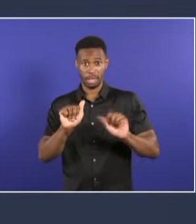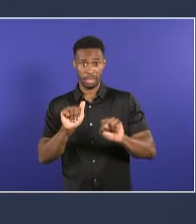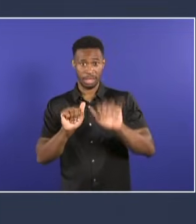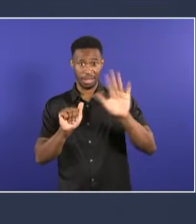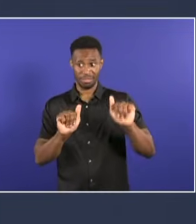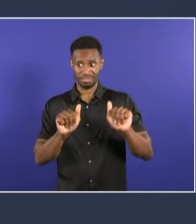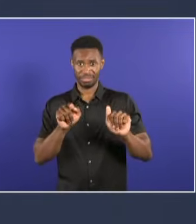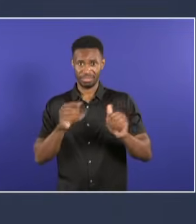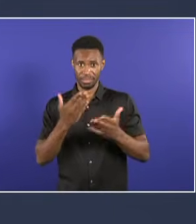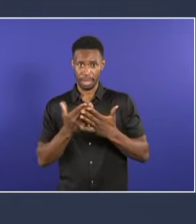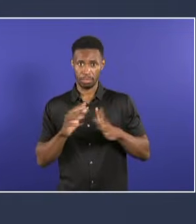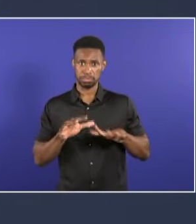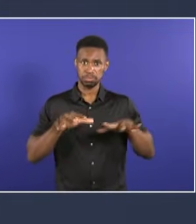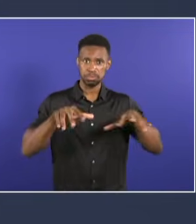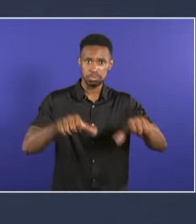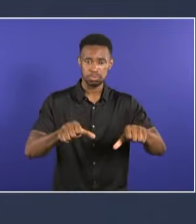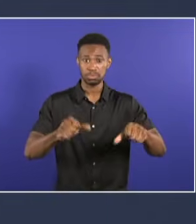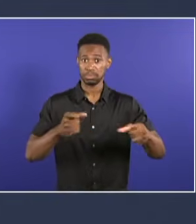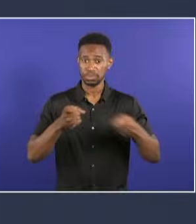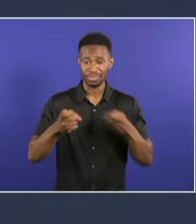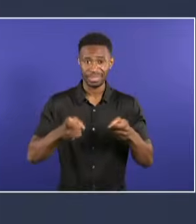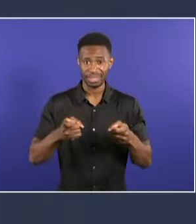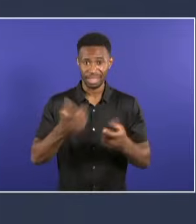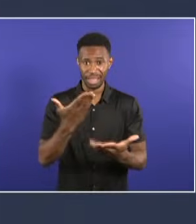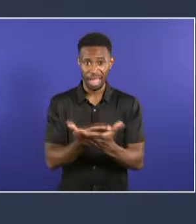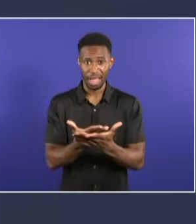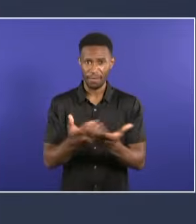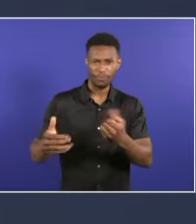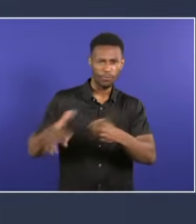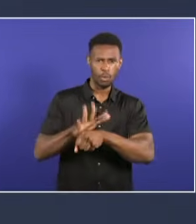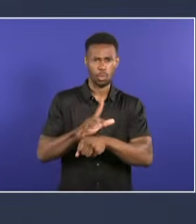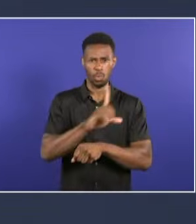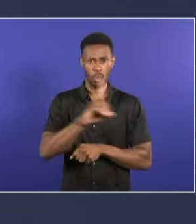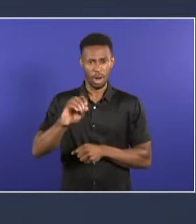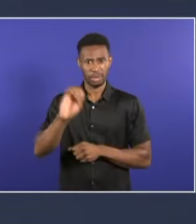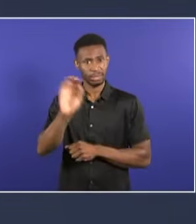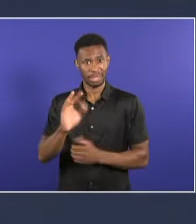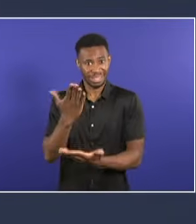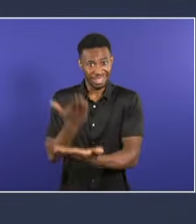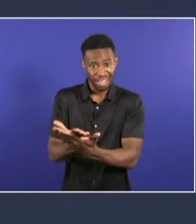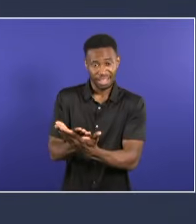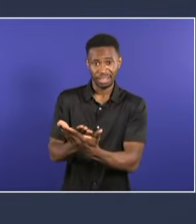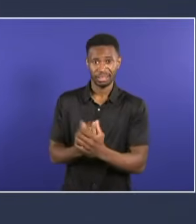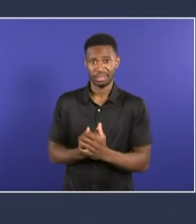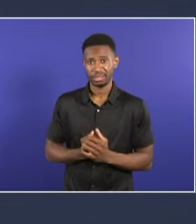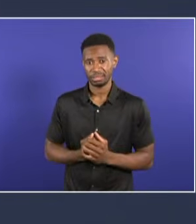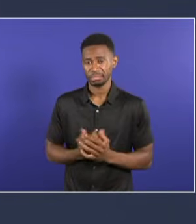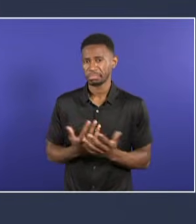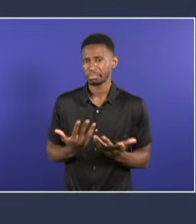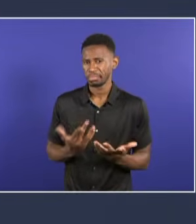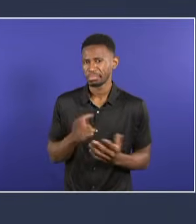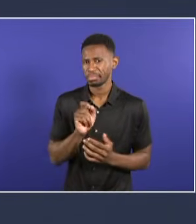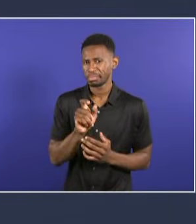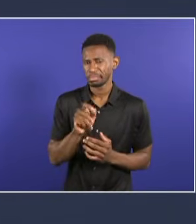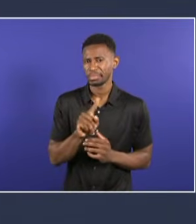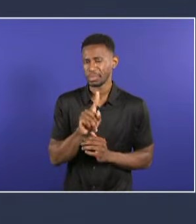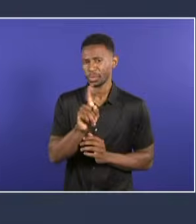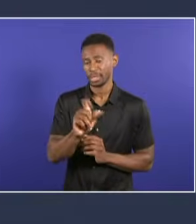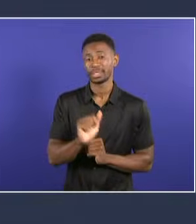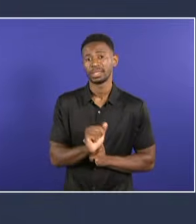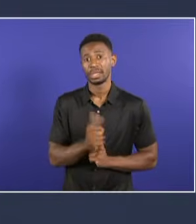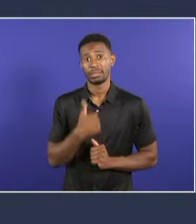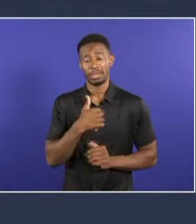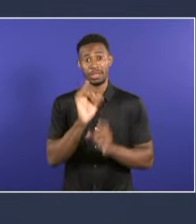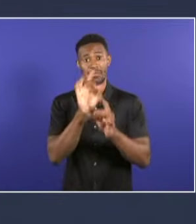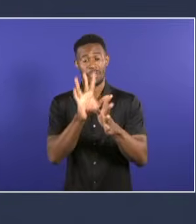Whether we can become the largest party in national government in future. And let me tell you, as your